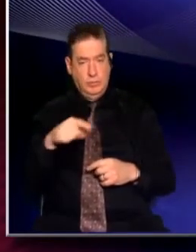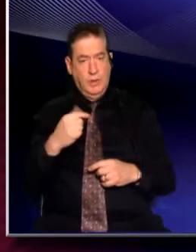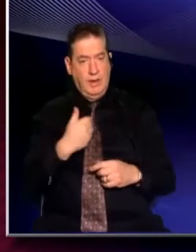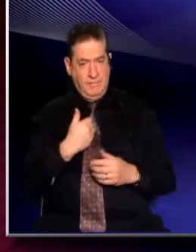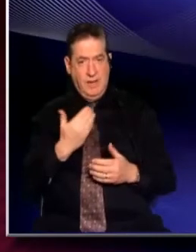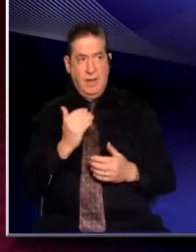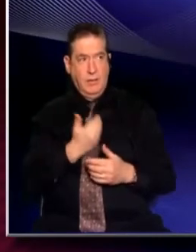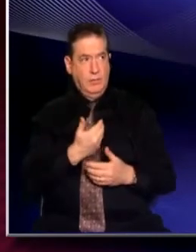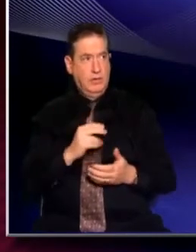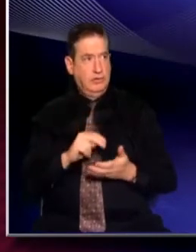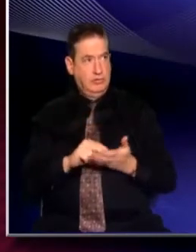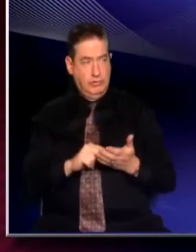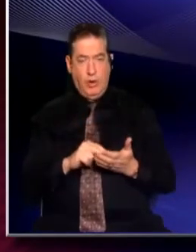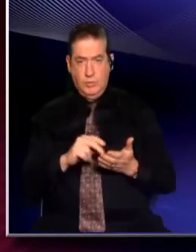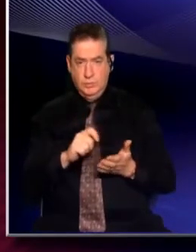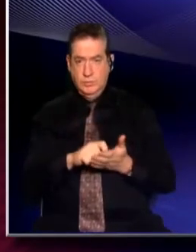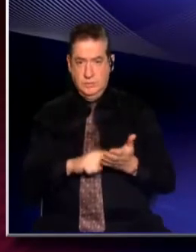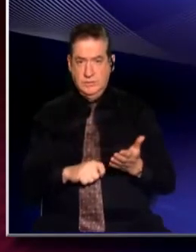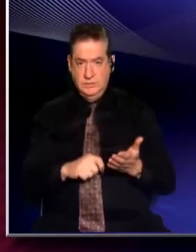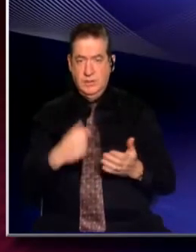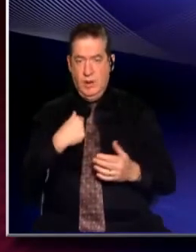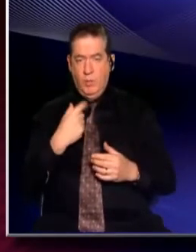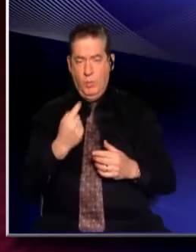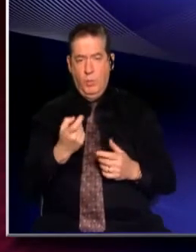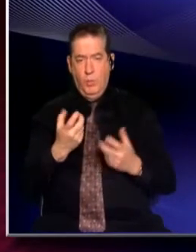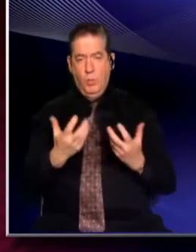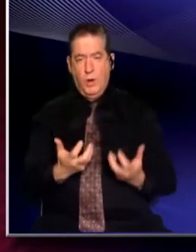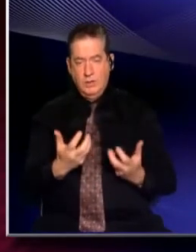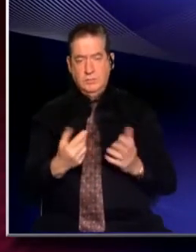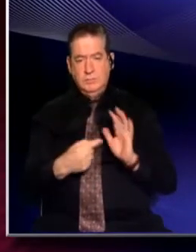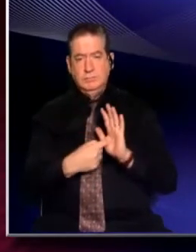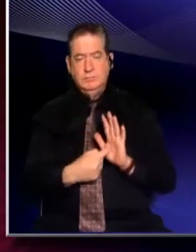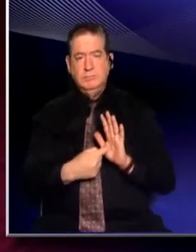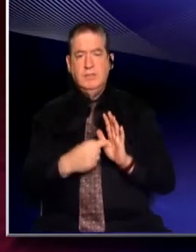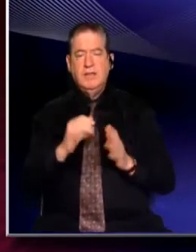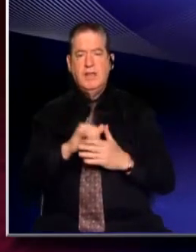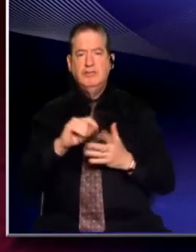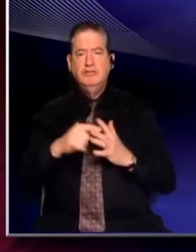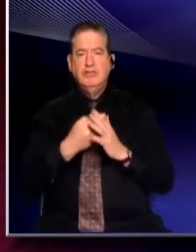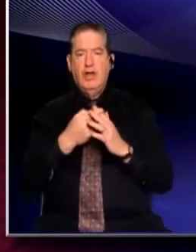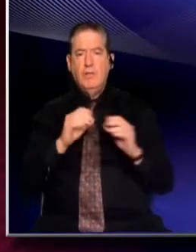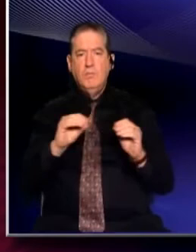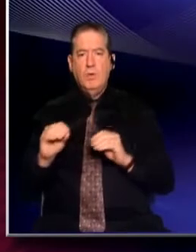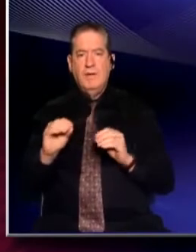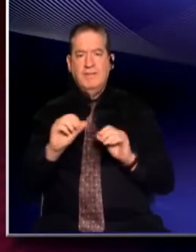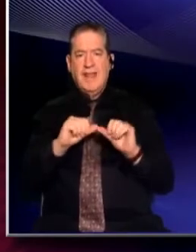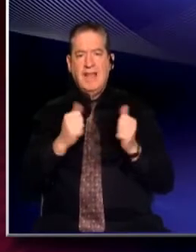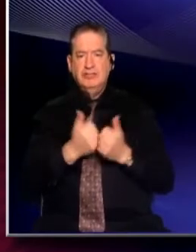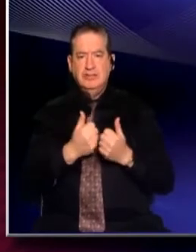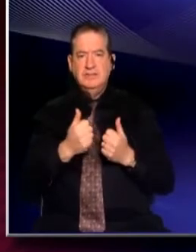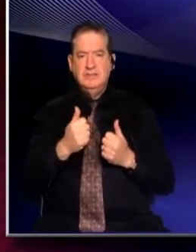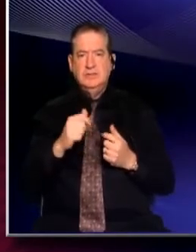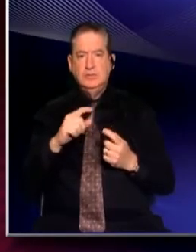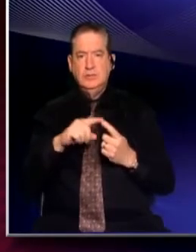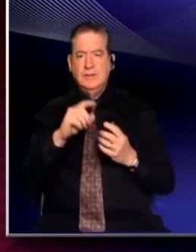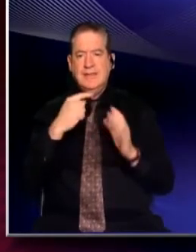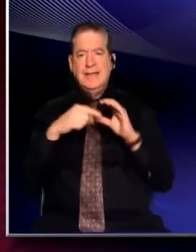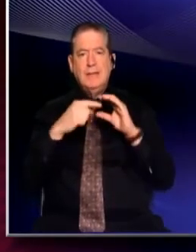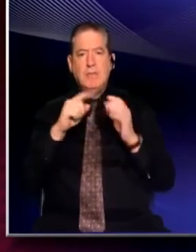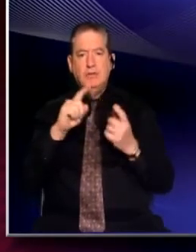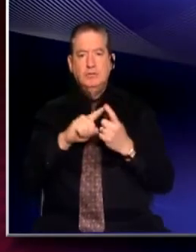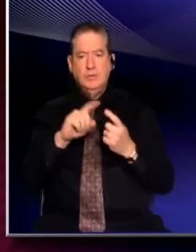notes. I'd like to just highlight, we've started our move of the agency's email to the cloud, which